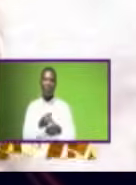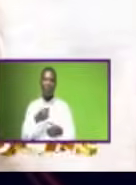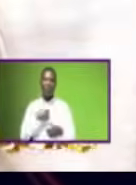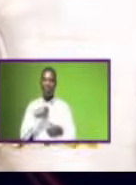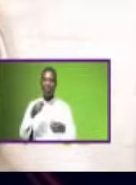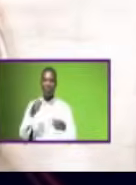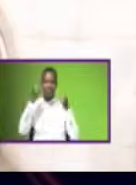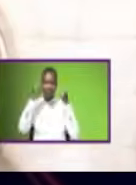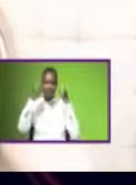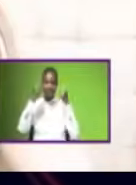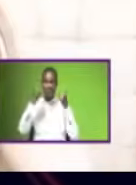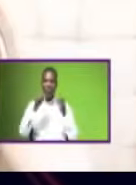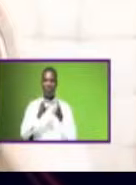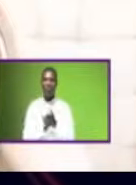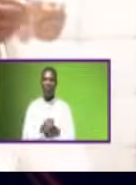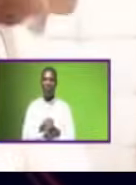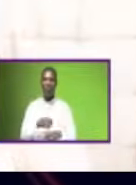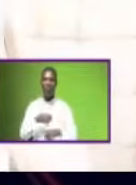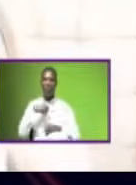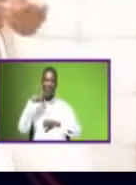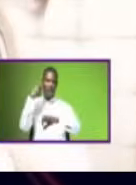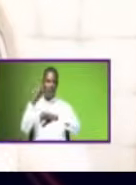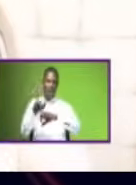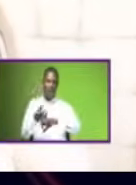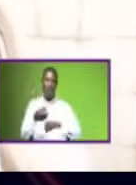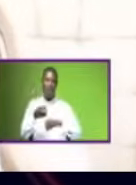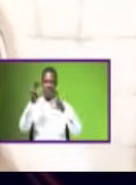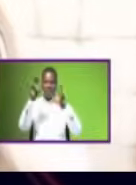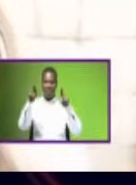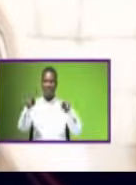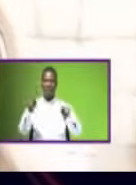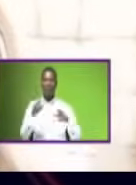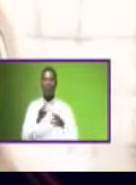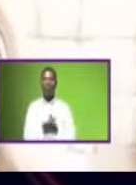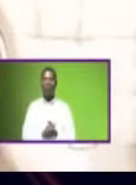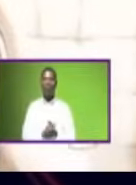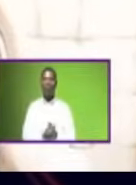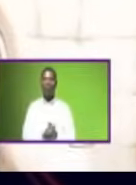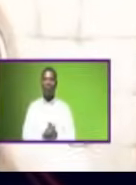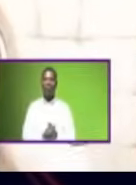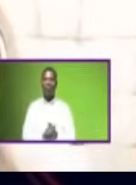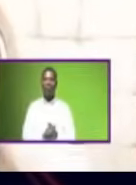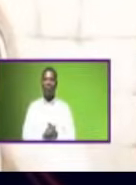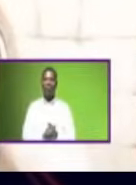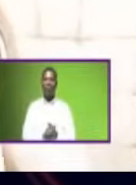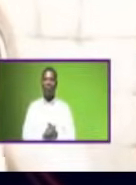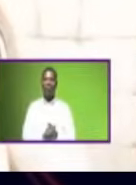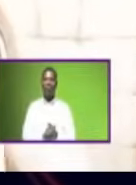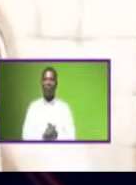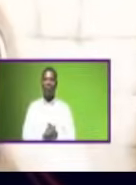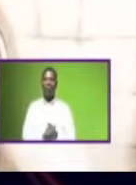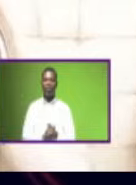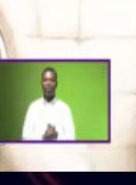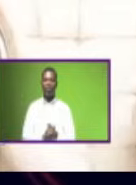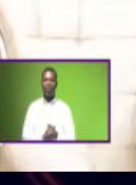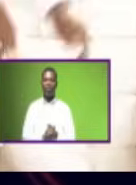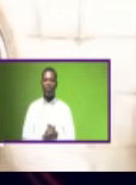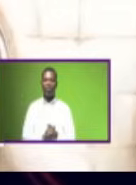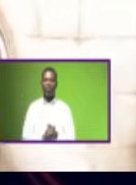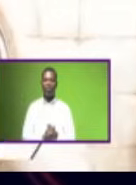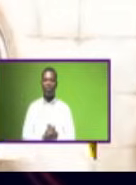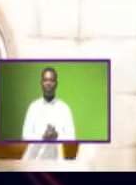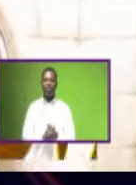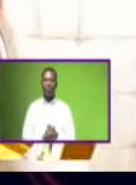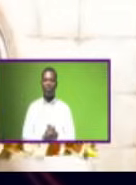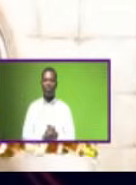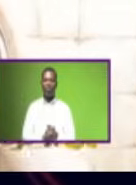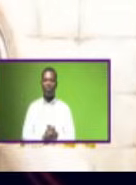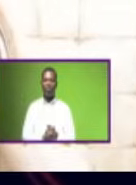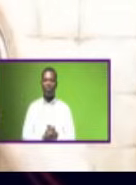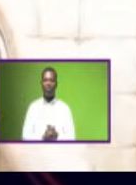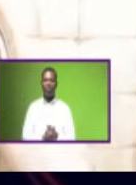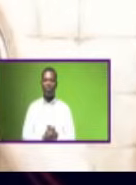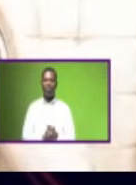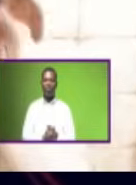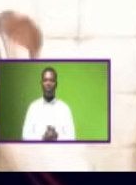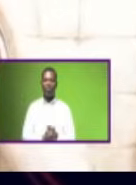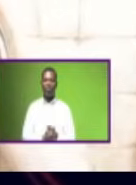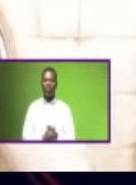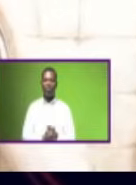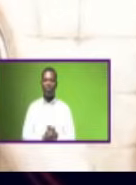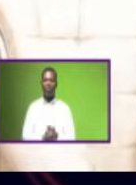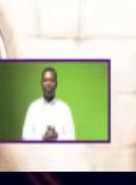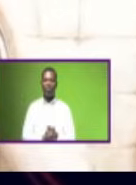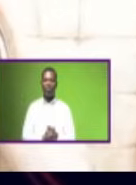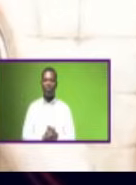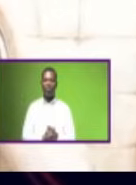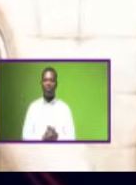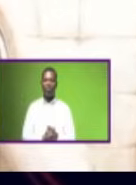not from God, I work with marine spirit and other demonic powers, and that is that I made them to put a crown on me? It